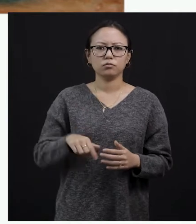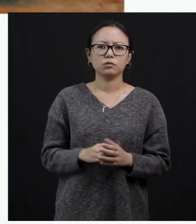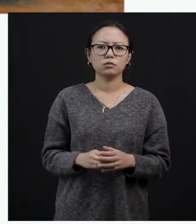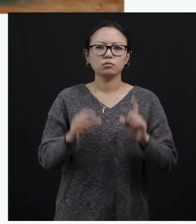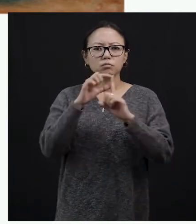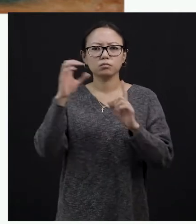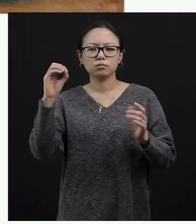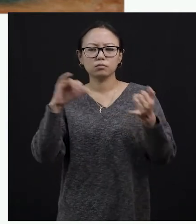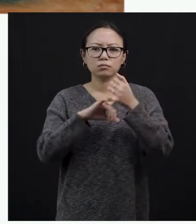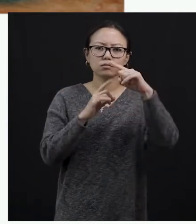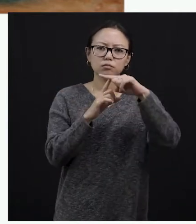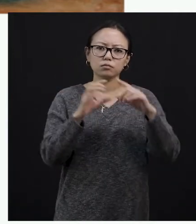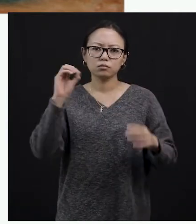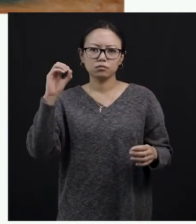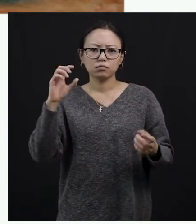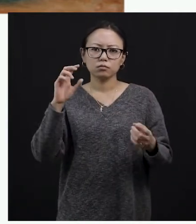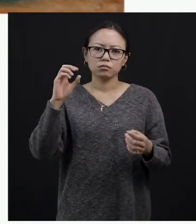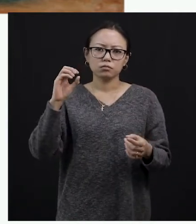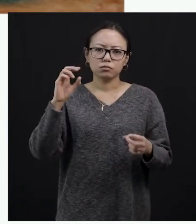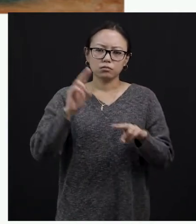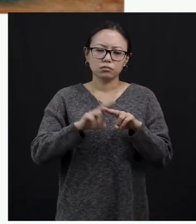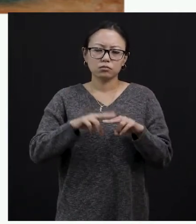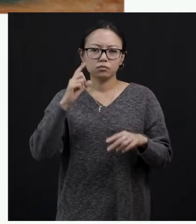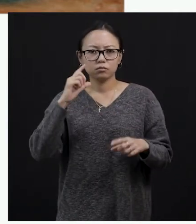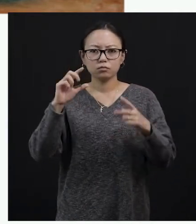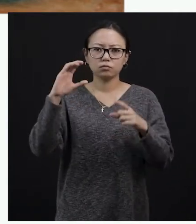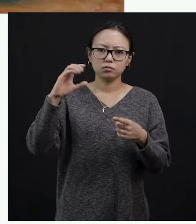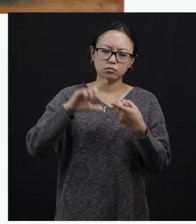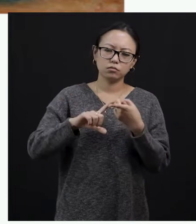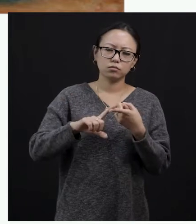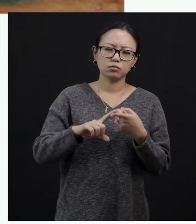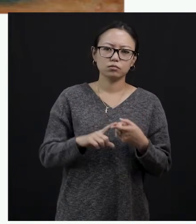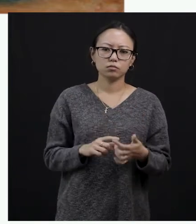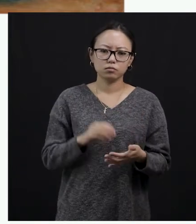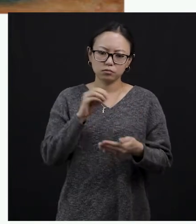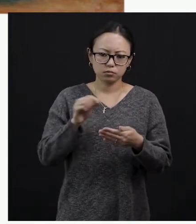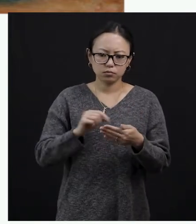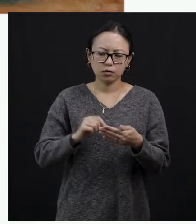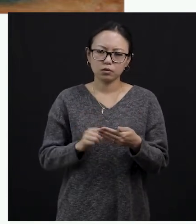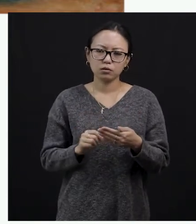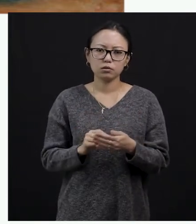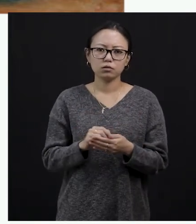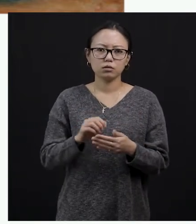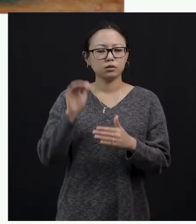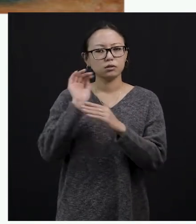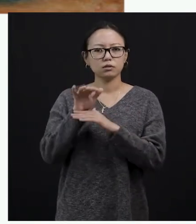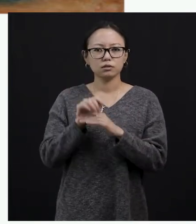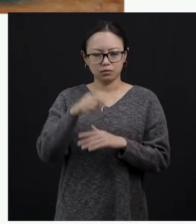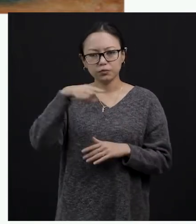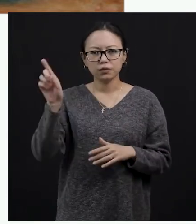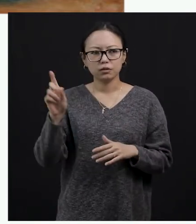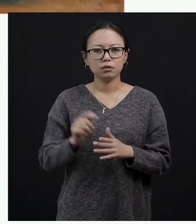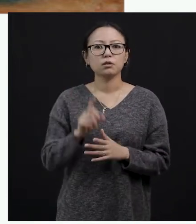to different places. But earlier, there was no post office. So, what they do, they used to send the